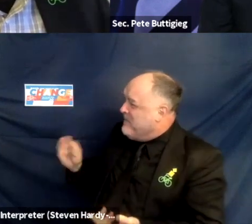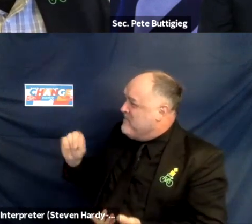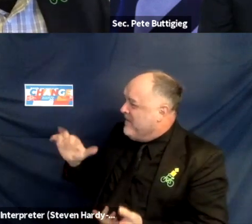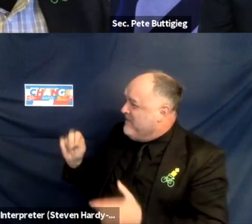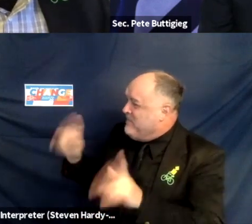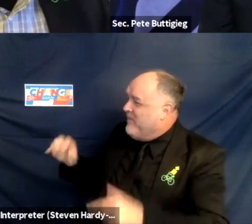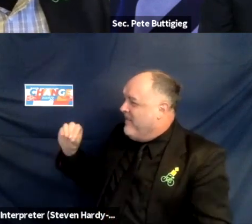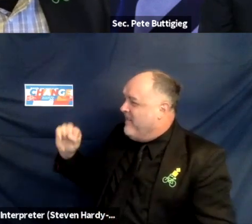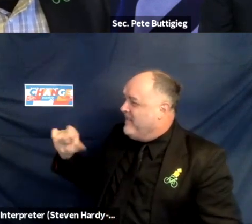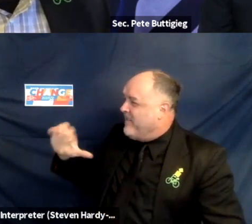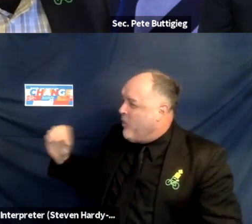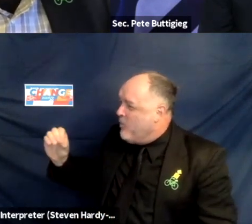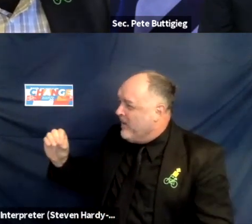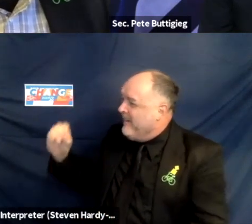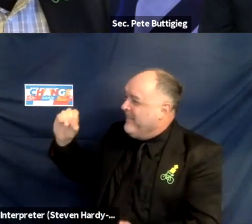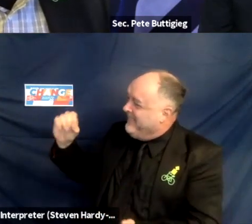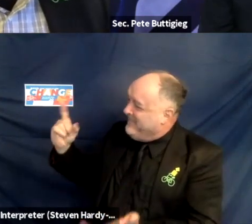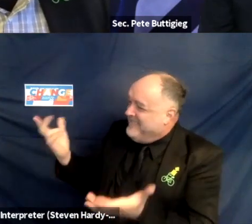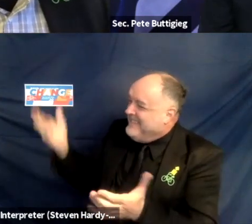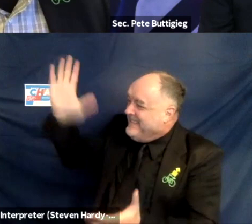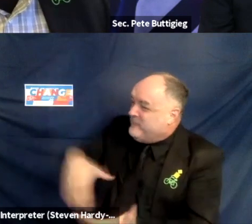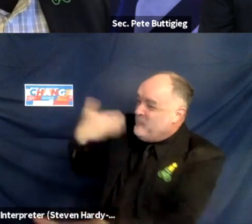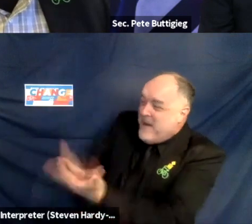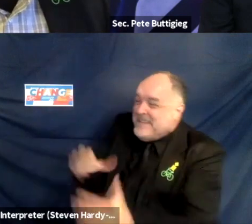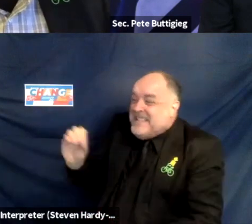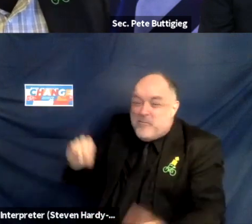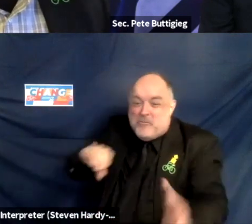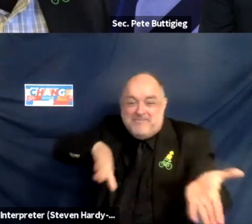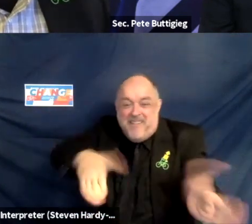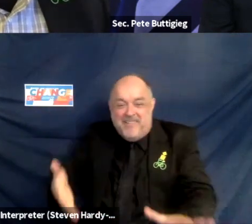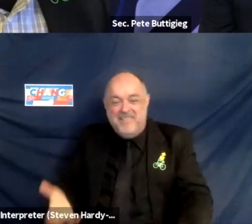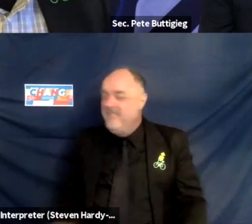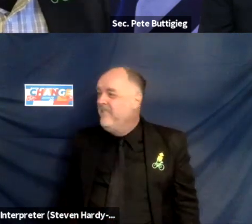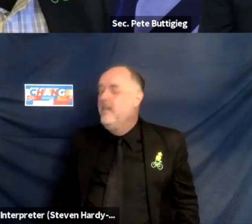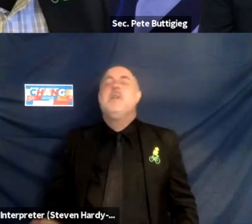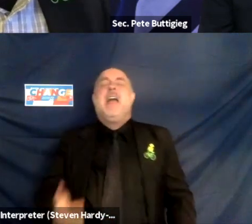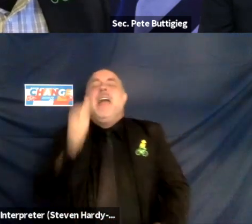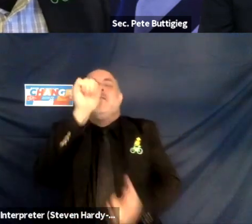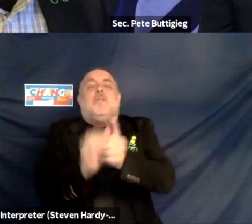So we know that it can be done, and like everything else, from passenger rail to